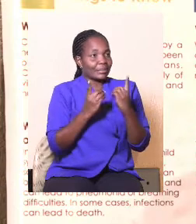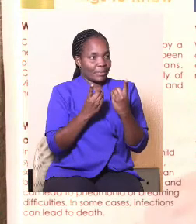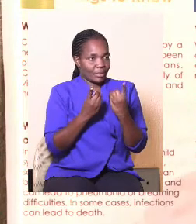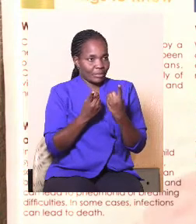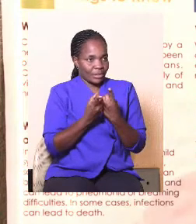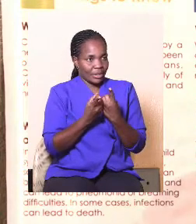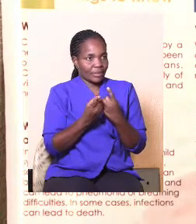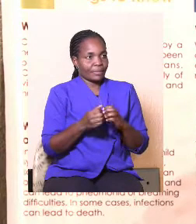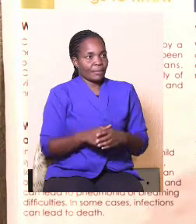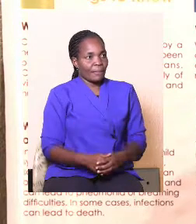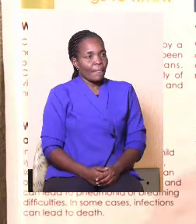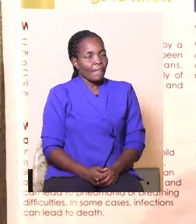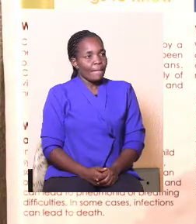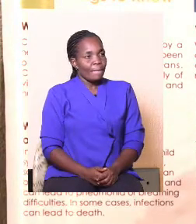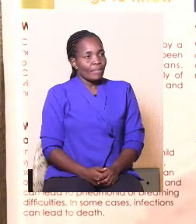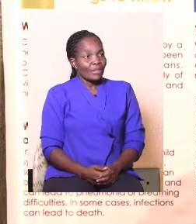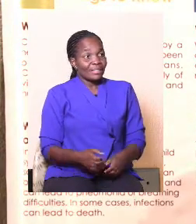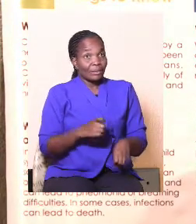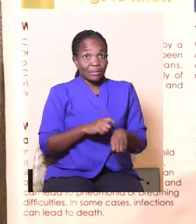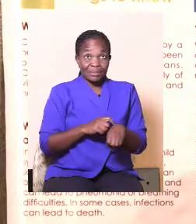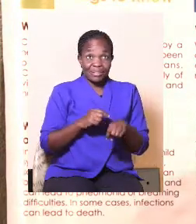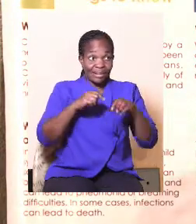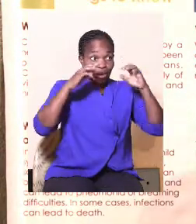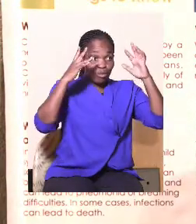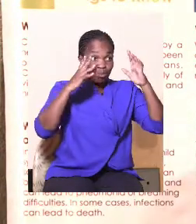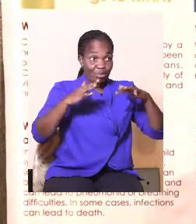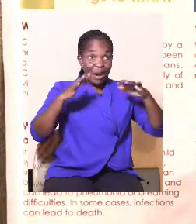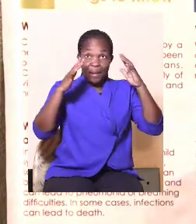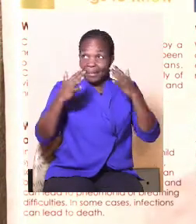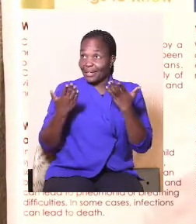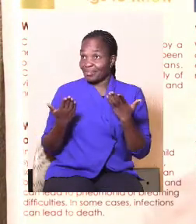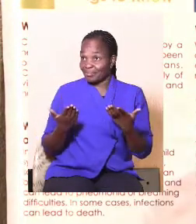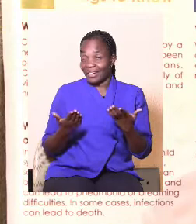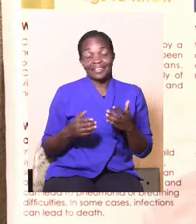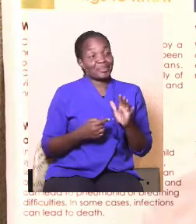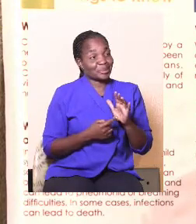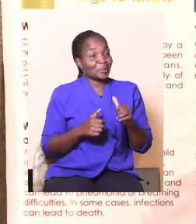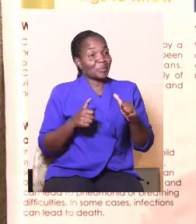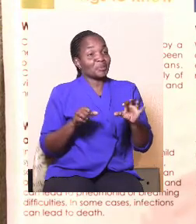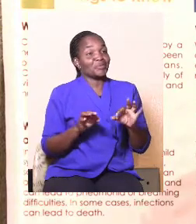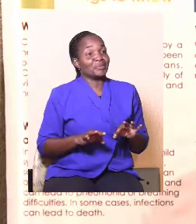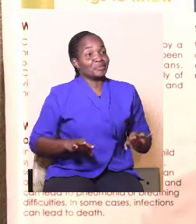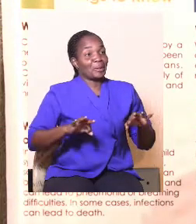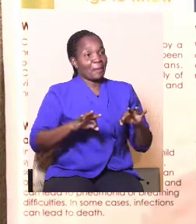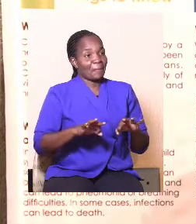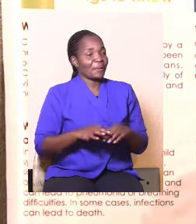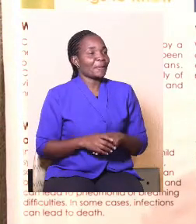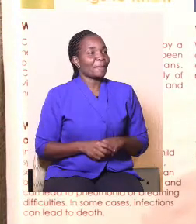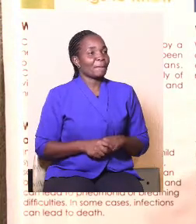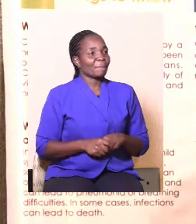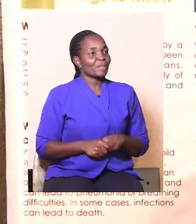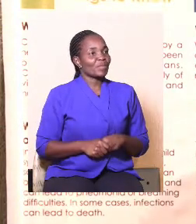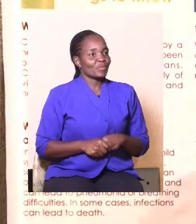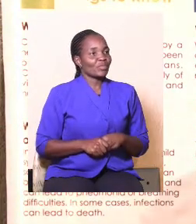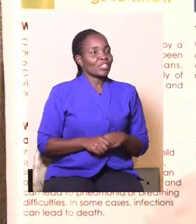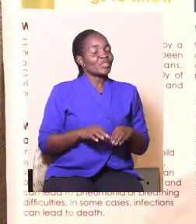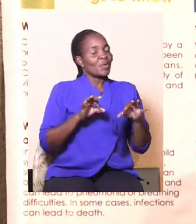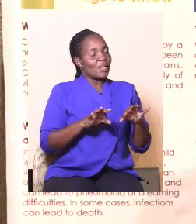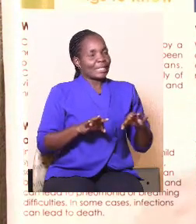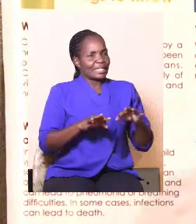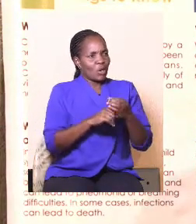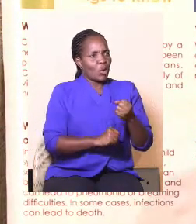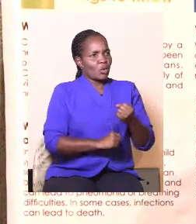sector. The fact that it's raining, I think, is also good for agriculture. So I think agriculture is getting some support from different